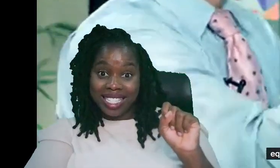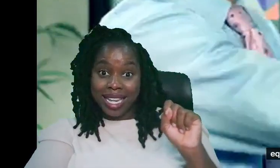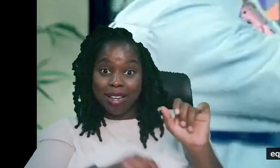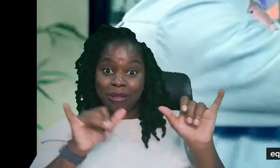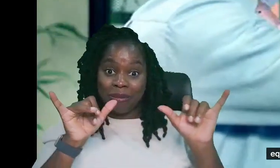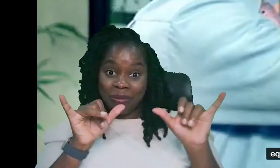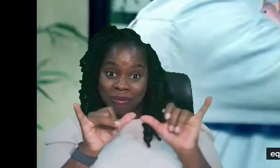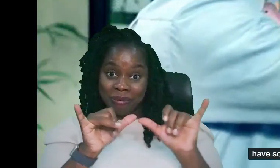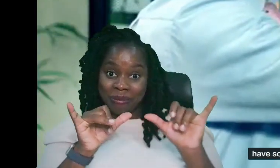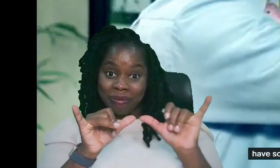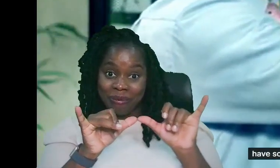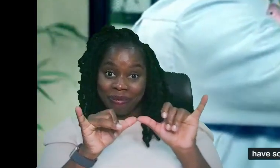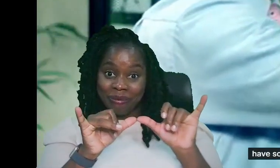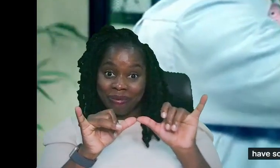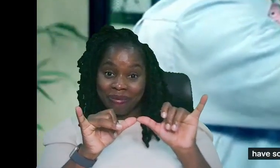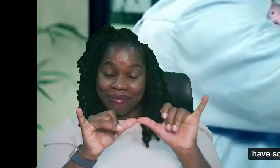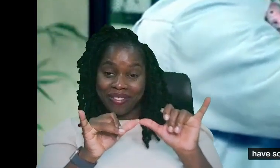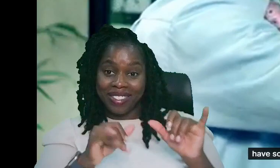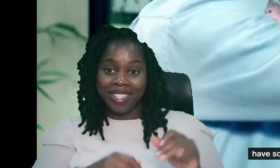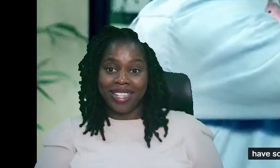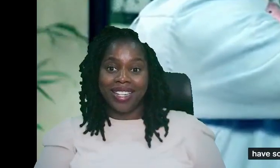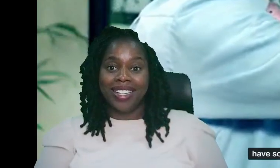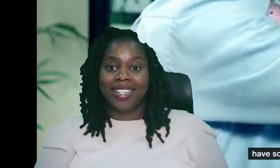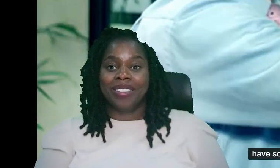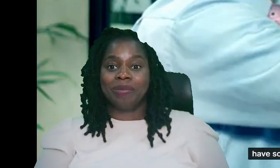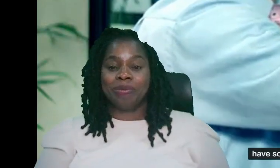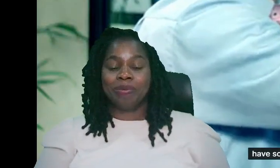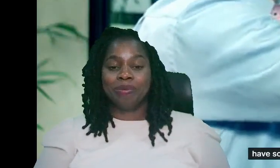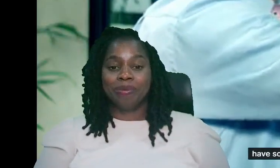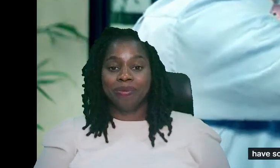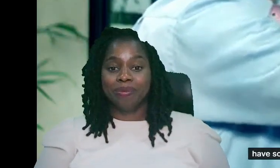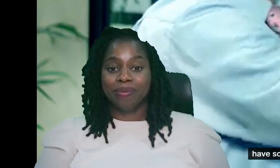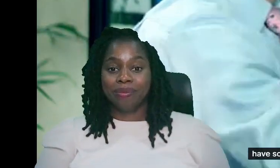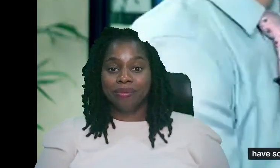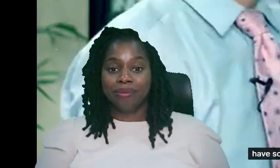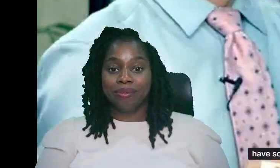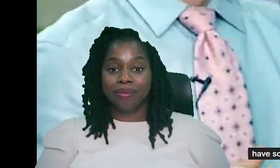length. All right, so this is going to be 9.